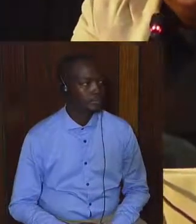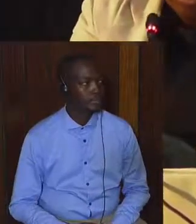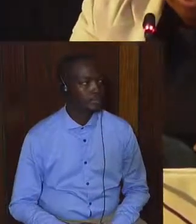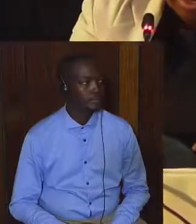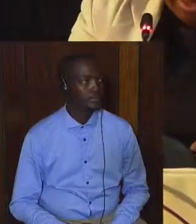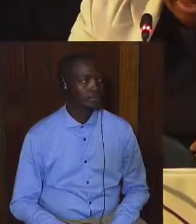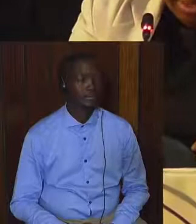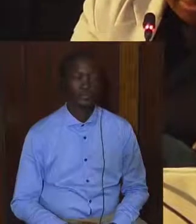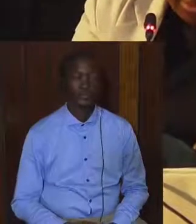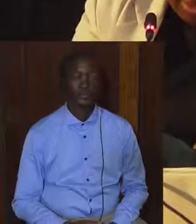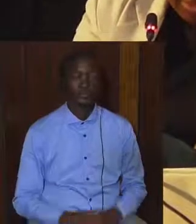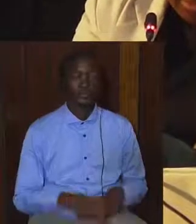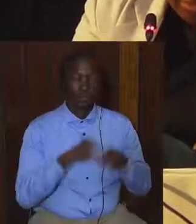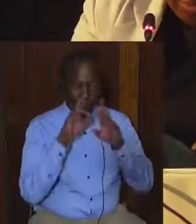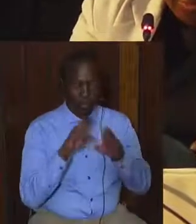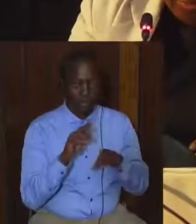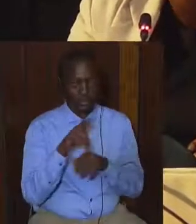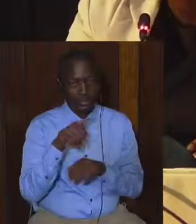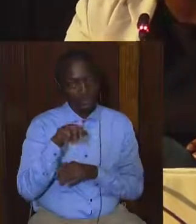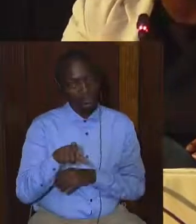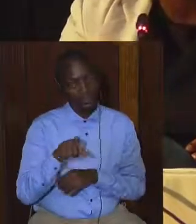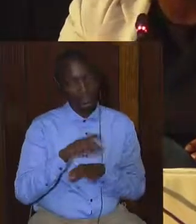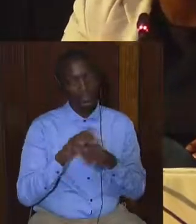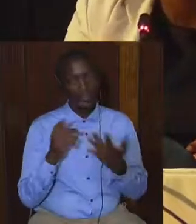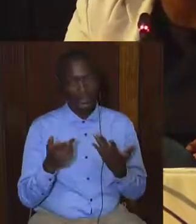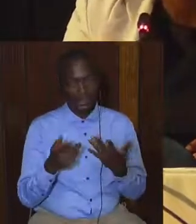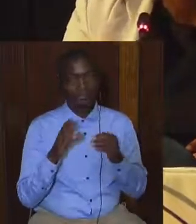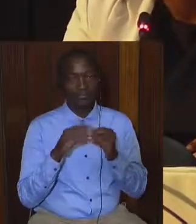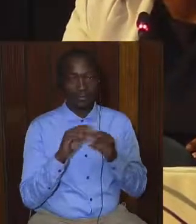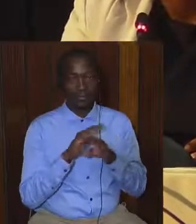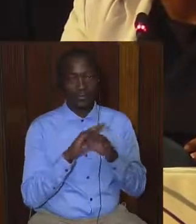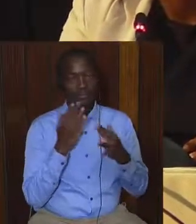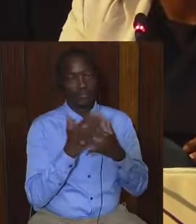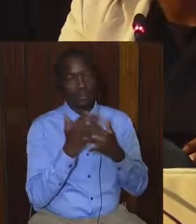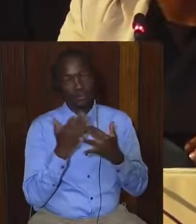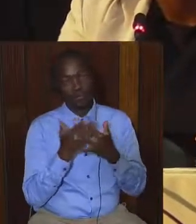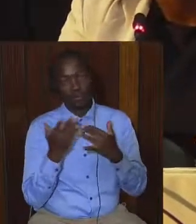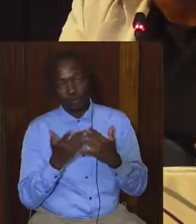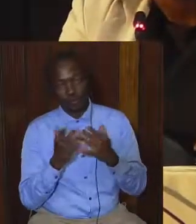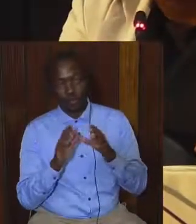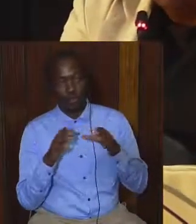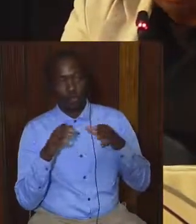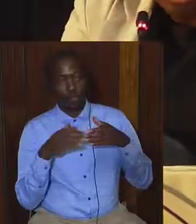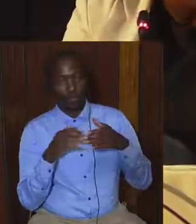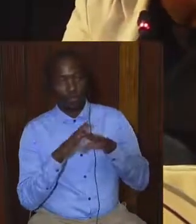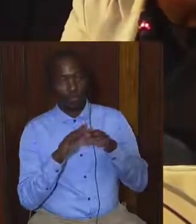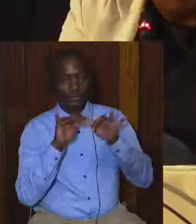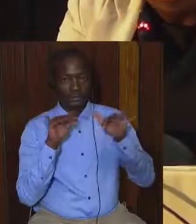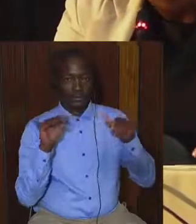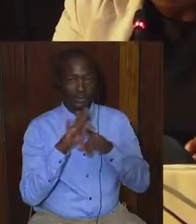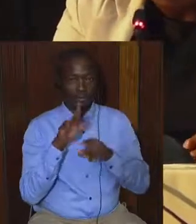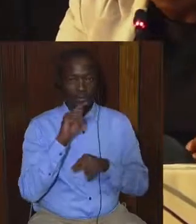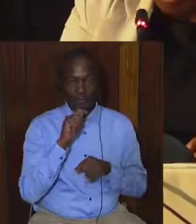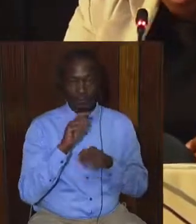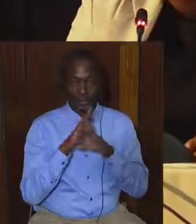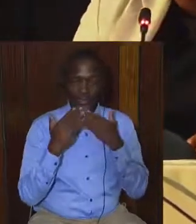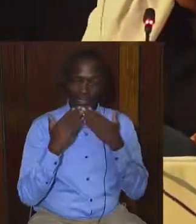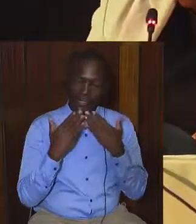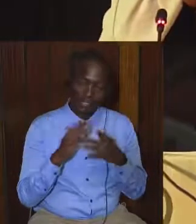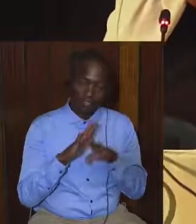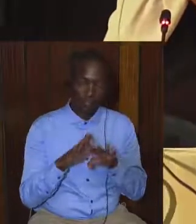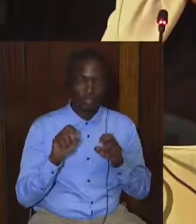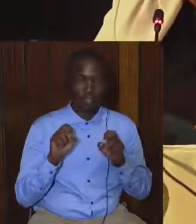Honorable Chairperson, members of the Portfolio Committee, members of the public, good morning and thank you for